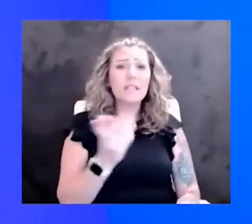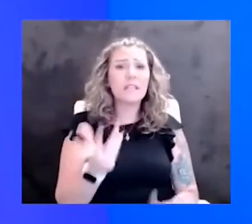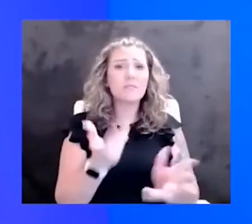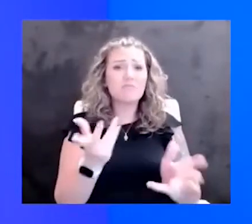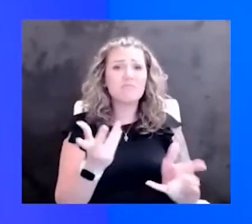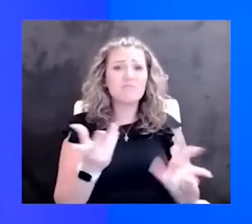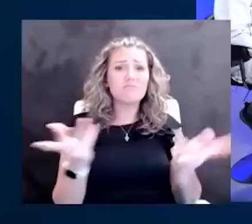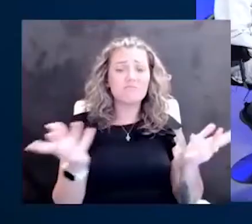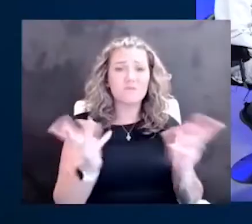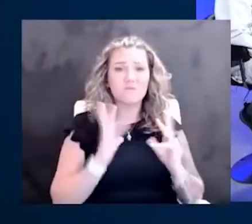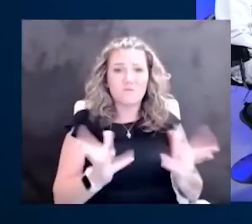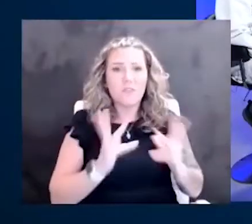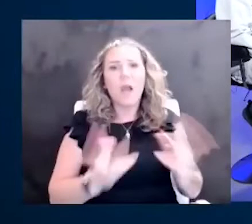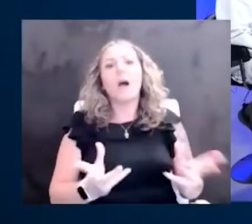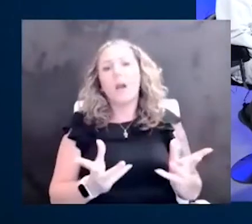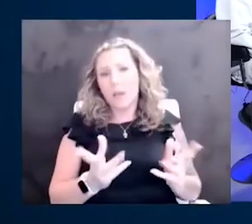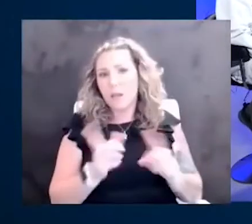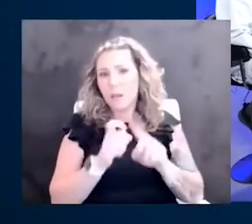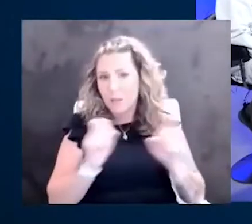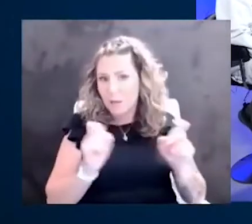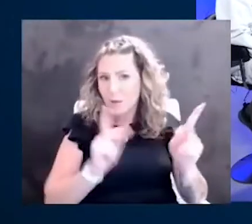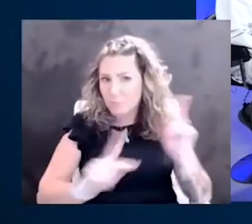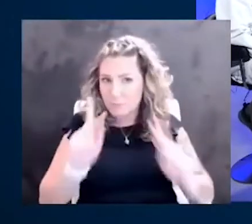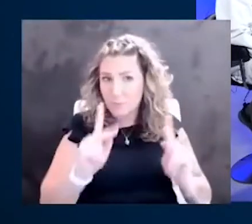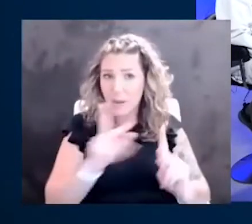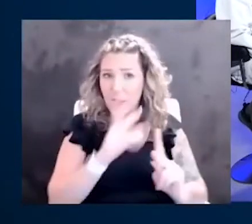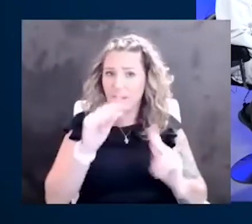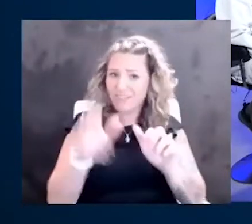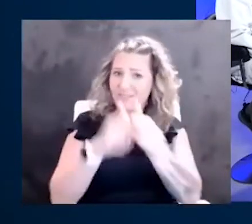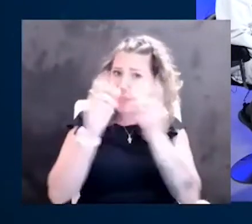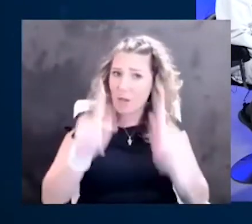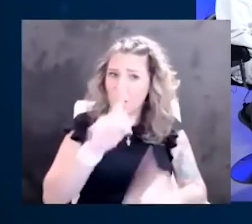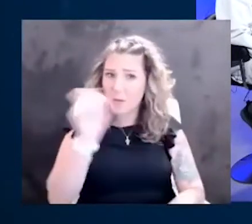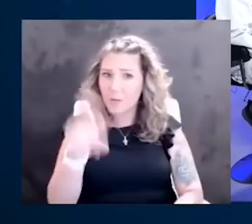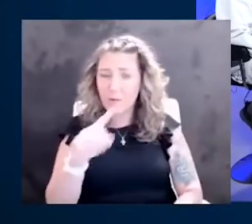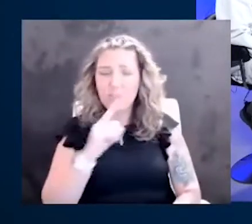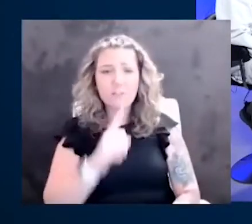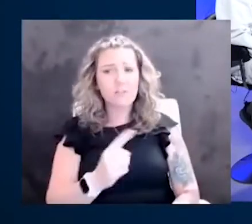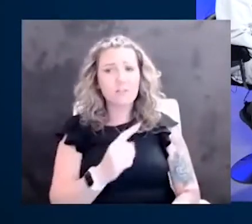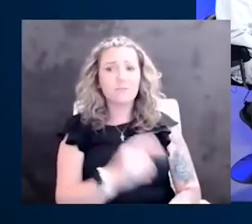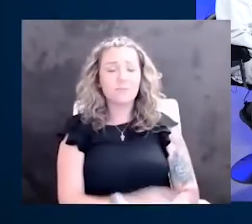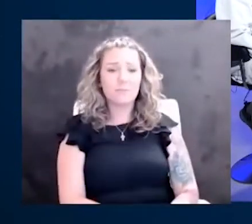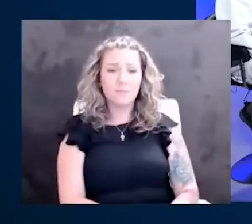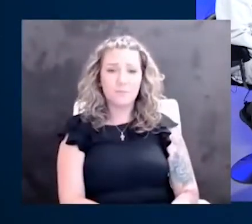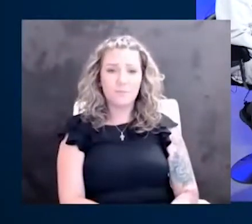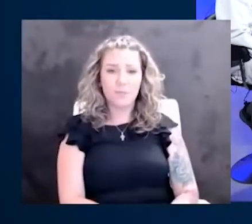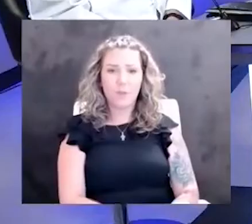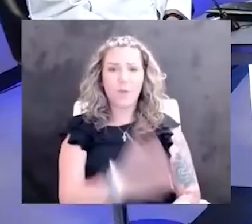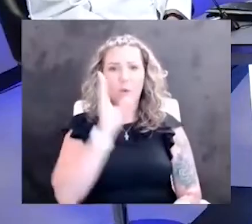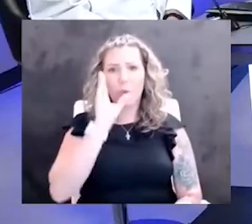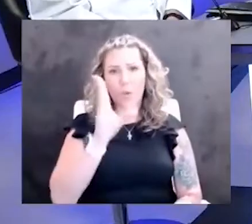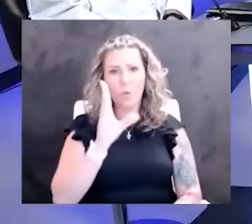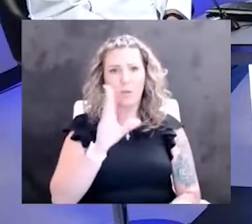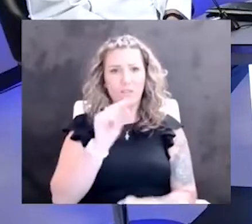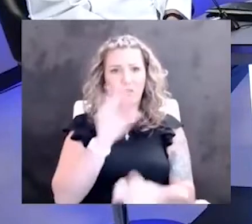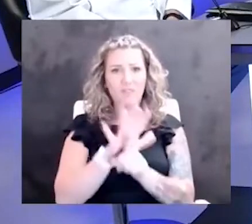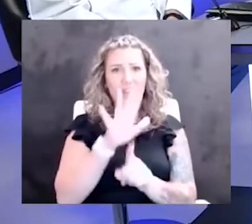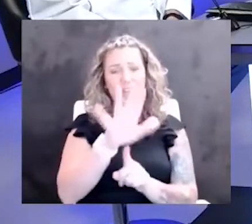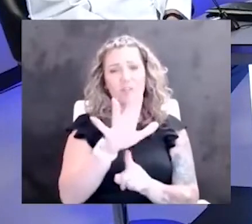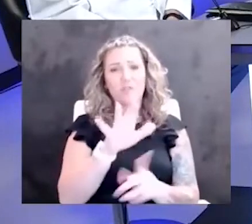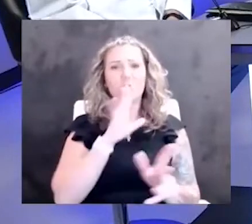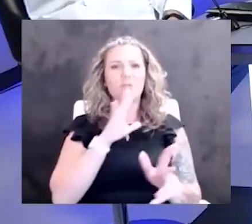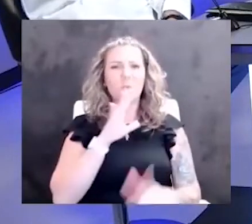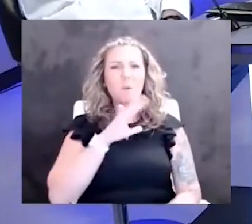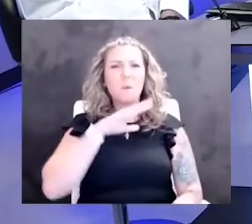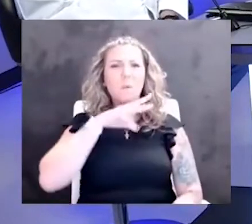public. And so a follow-up question to that, I think, is that going to affect your ability to do the testing of wastewater and things like that? We